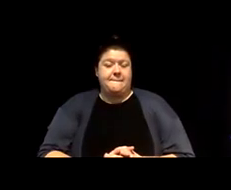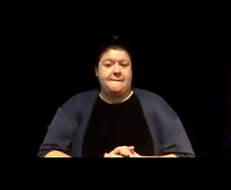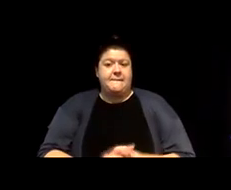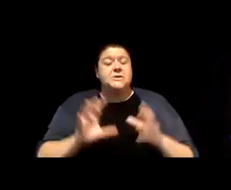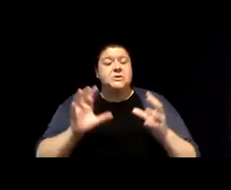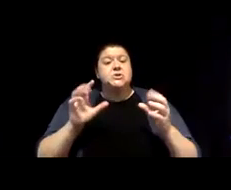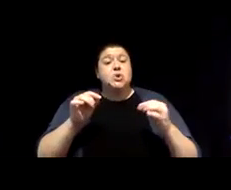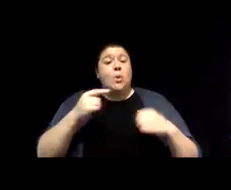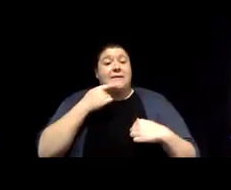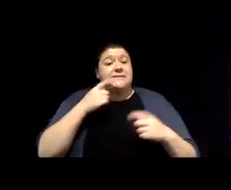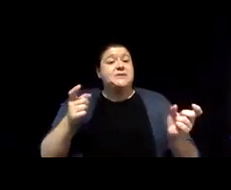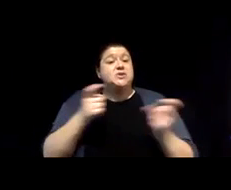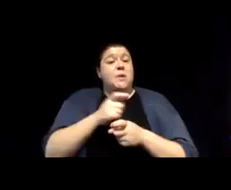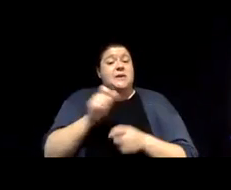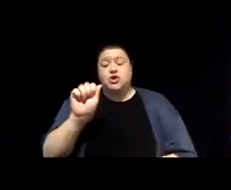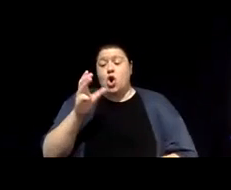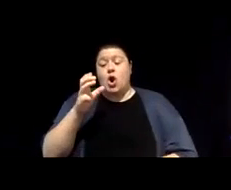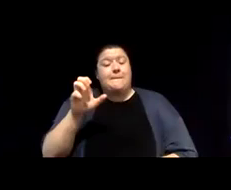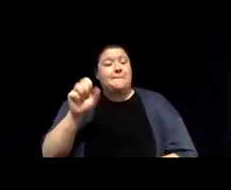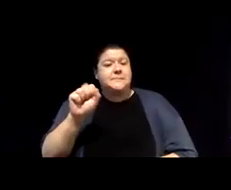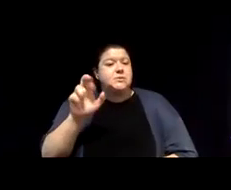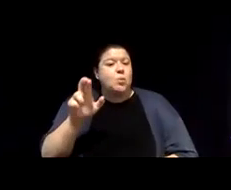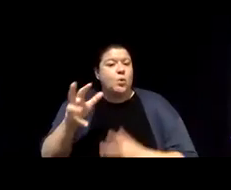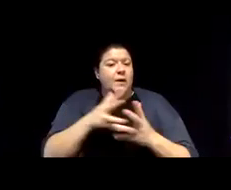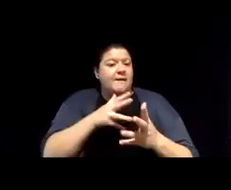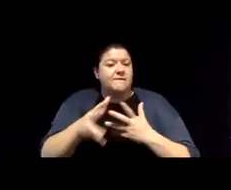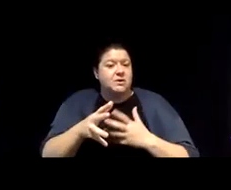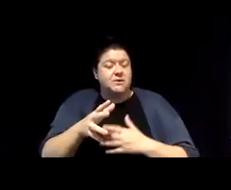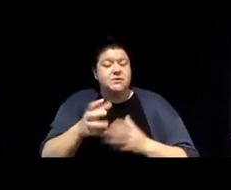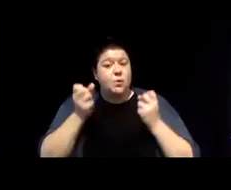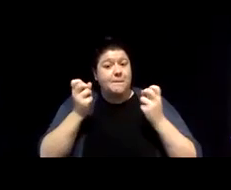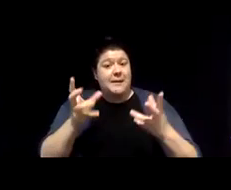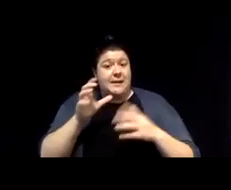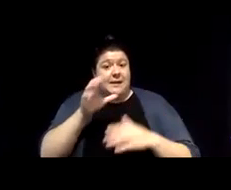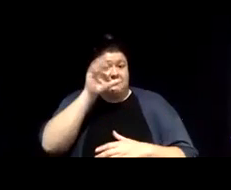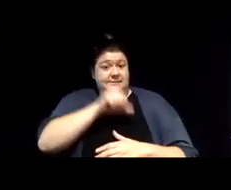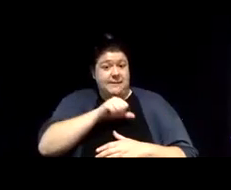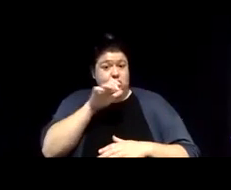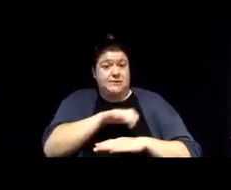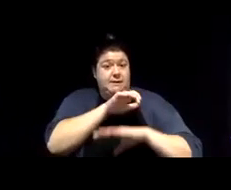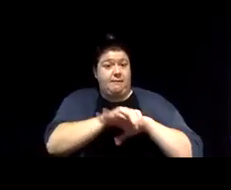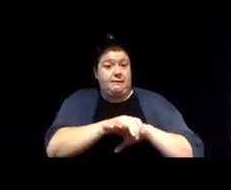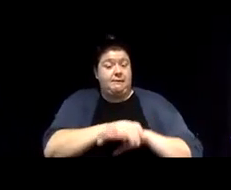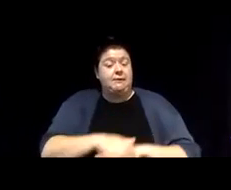there's a lot of assumptions in English. Also,